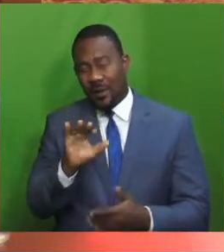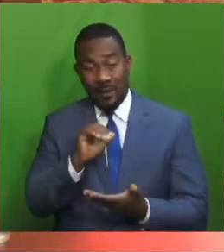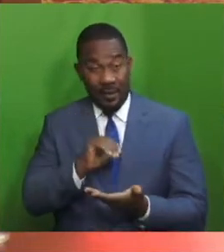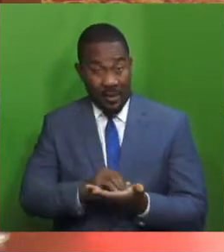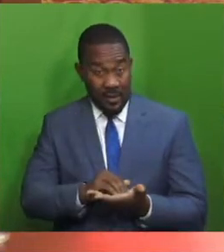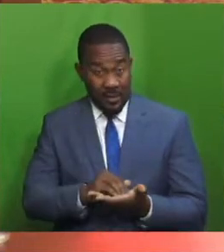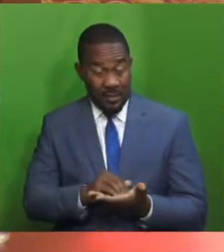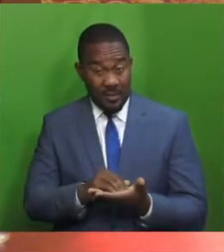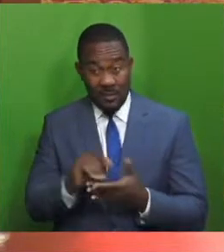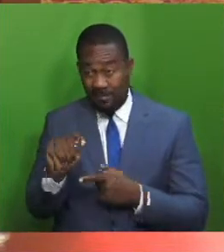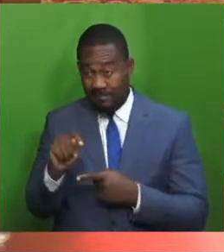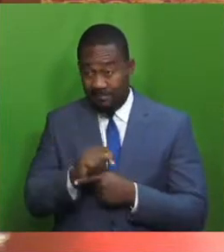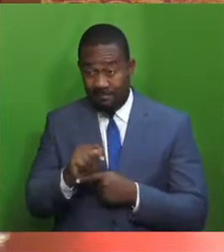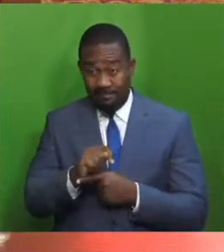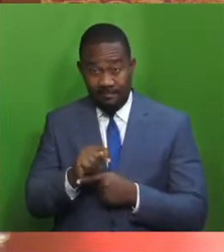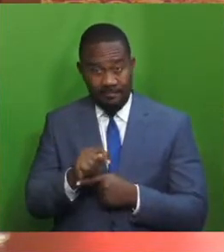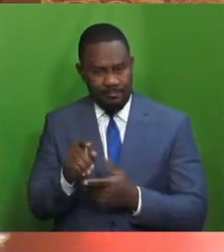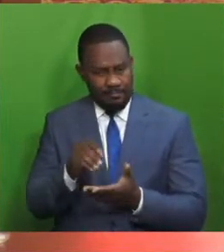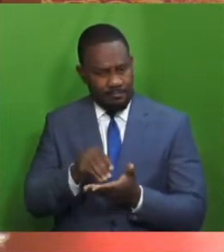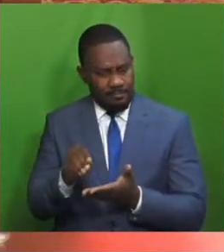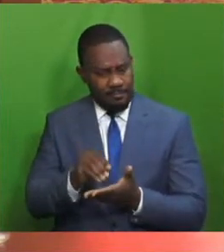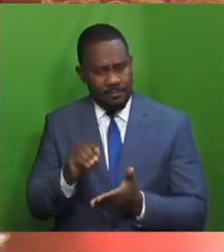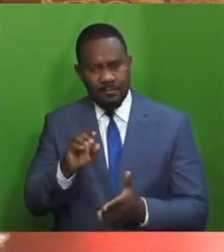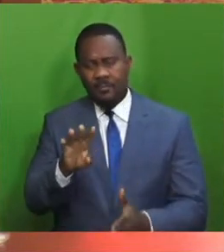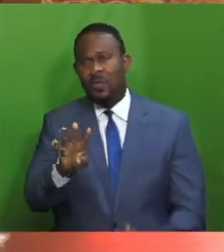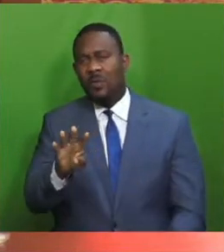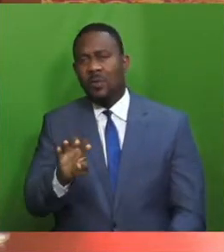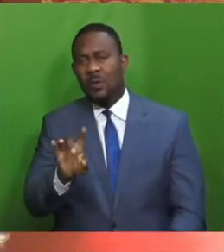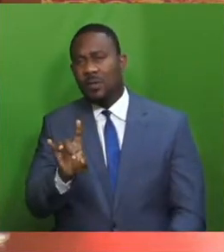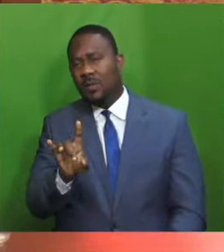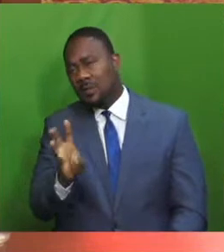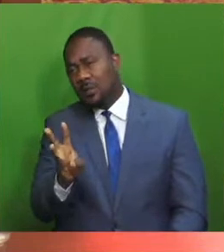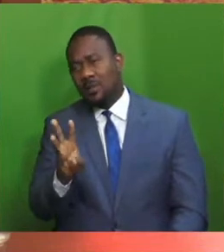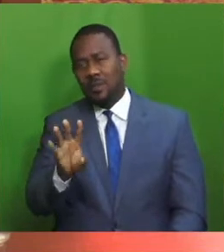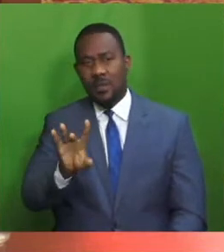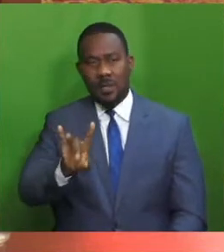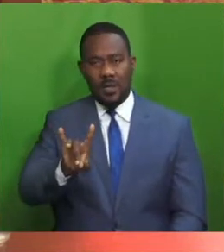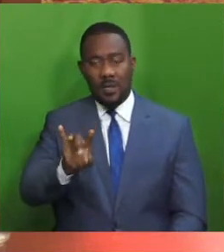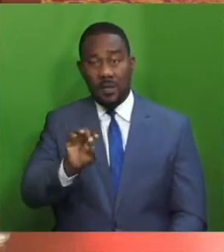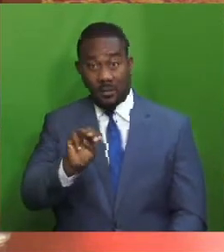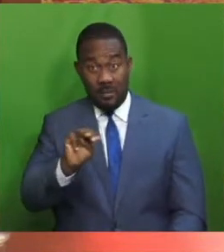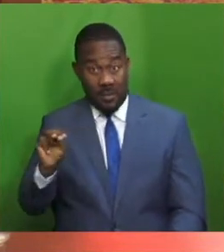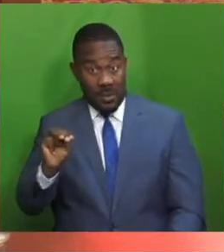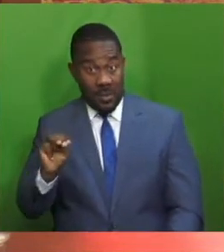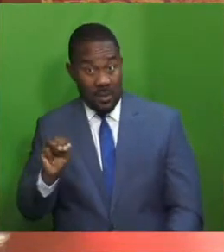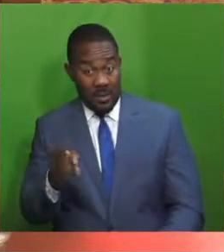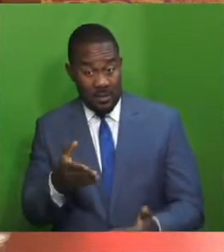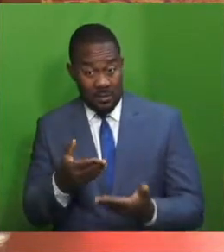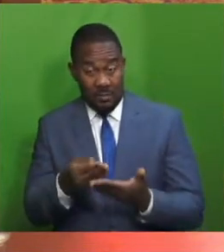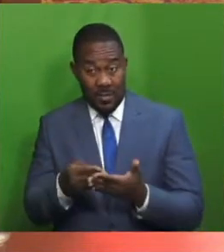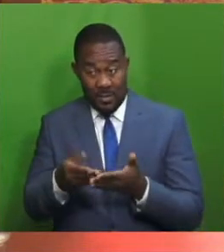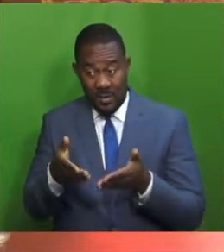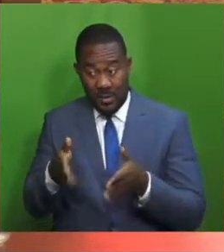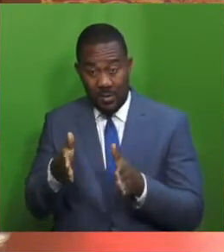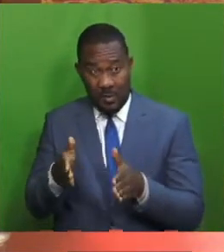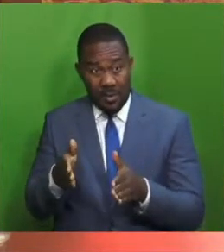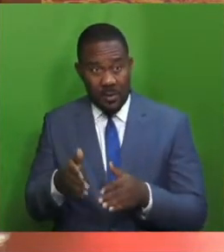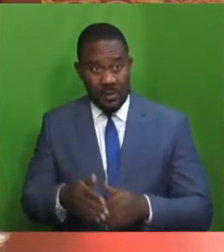nurses have been paid 468 million in allowances. When you said you couldn't do